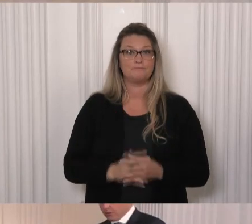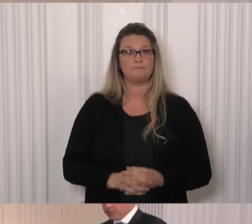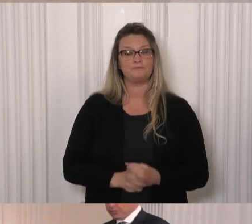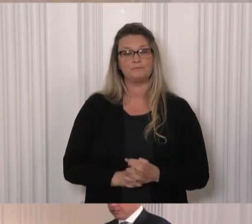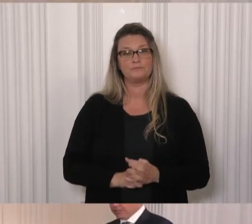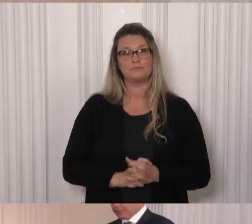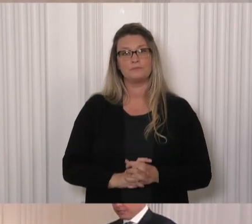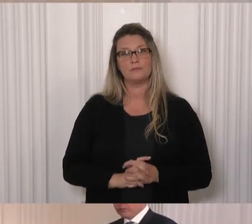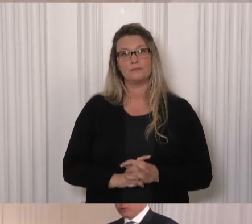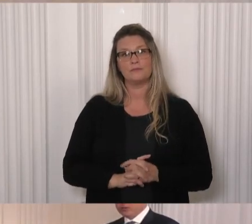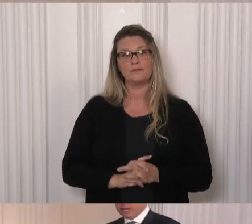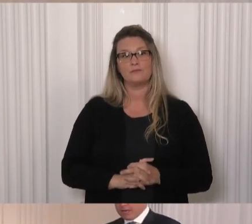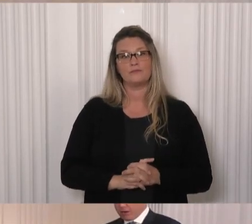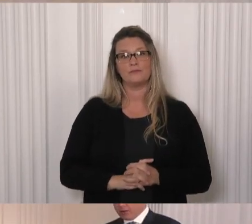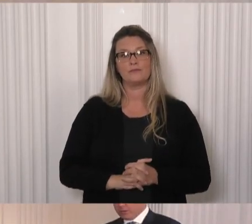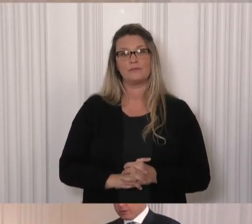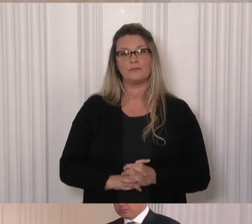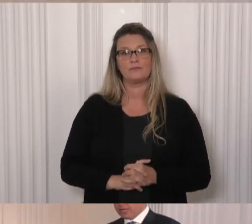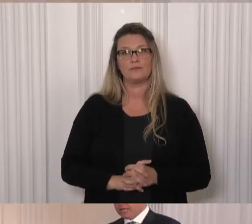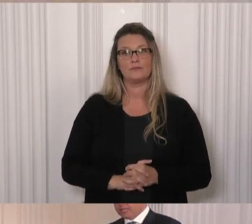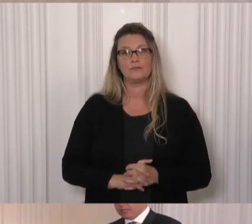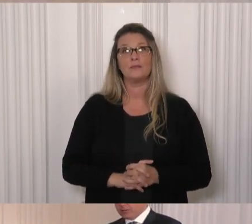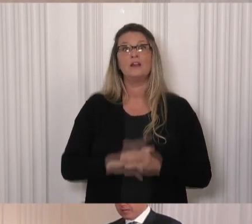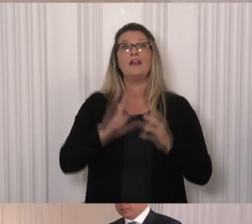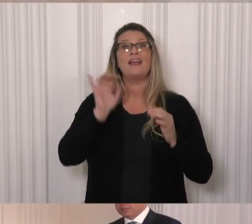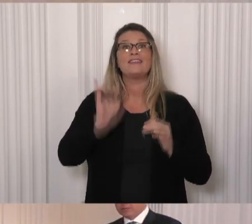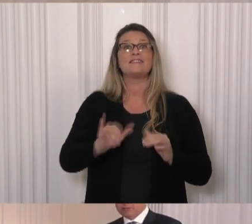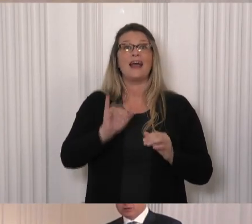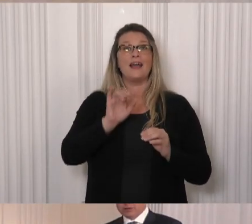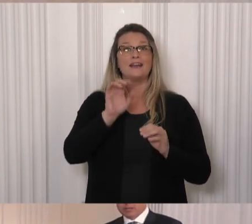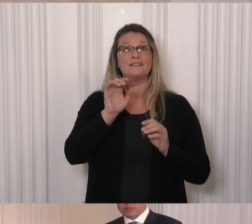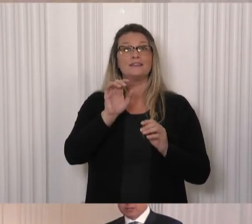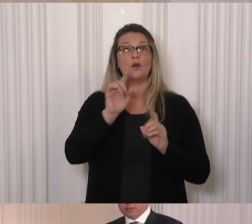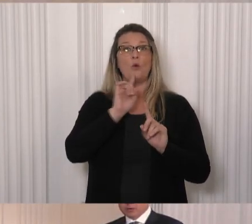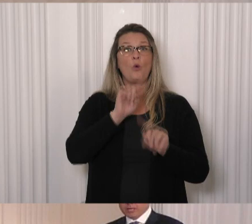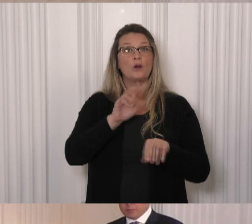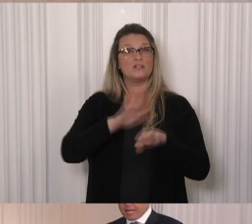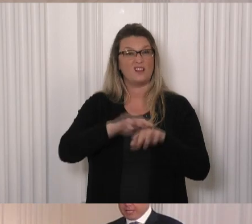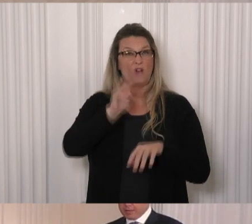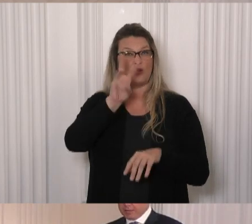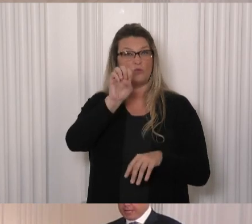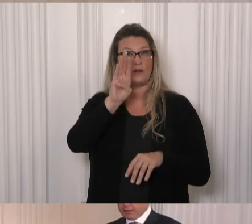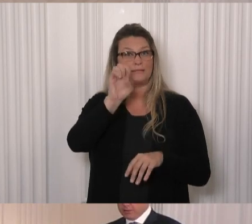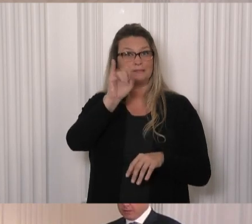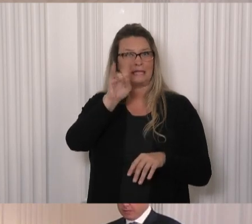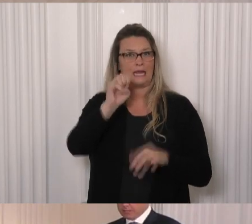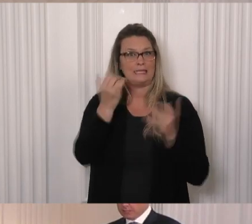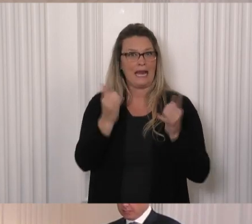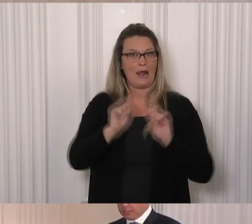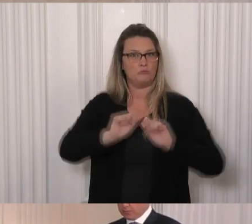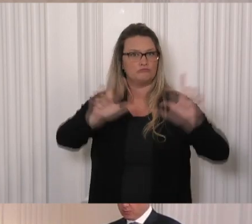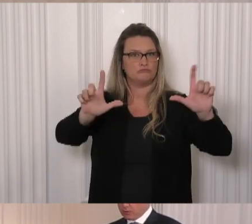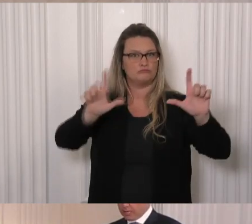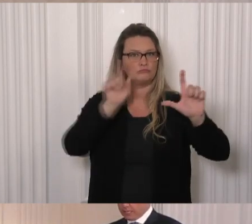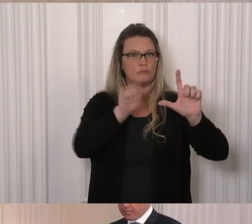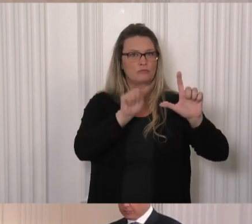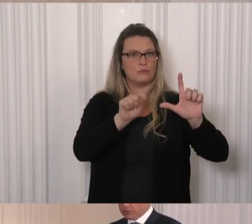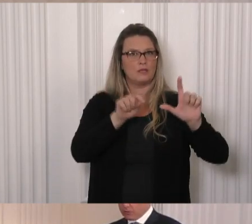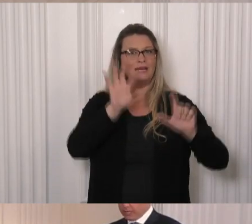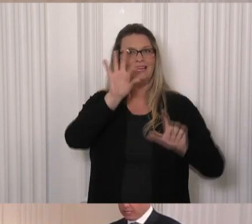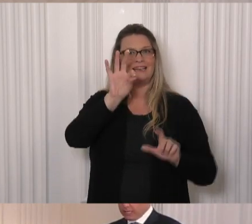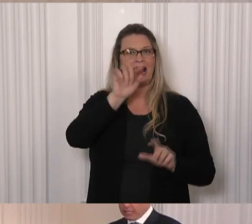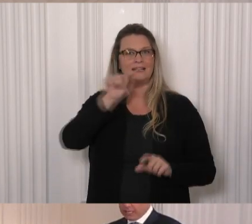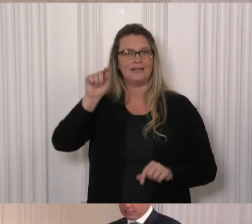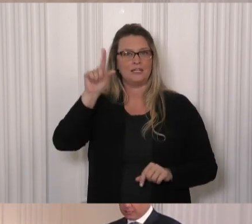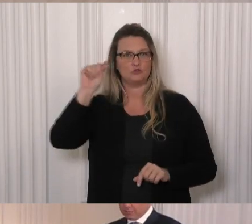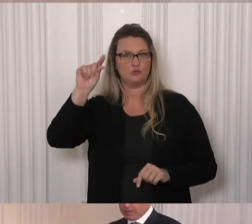your question, the executive order is now on the website. We had some difficulty. I believe we're getting back up now. It's Executive Order